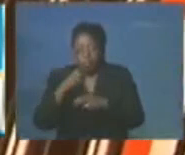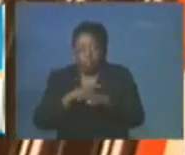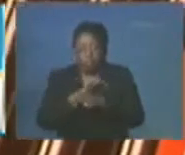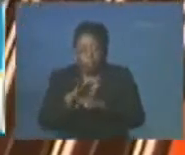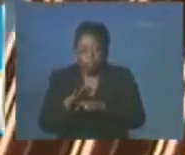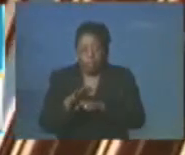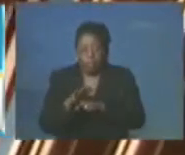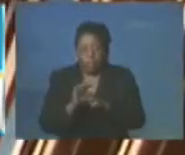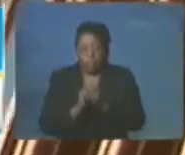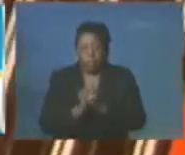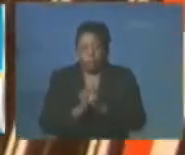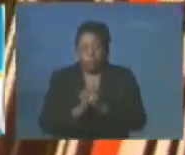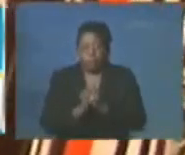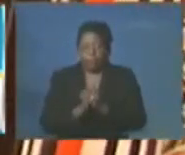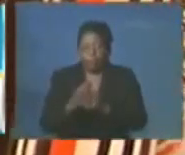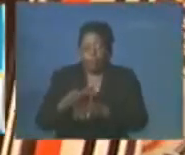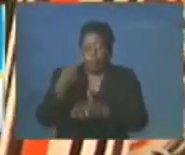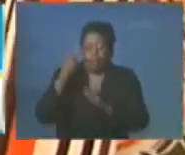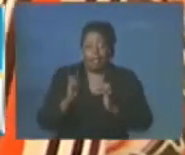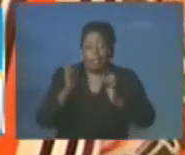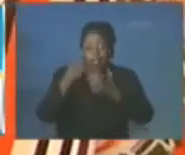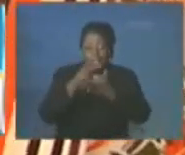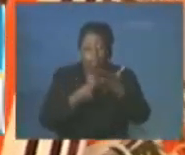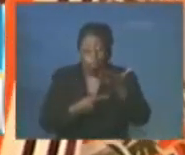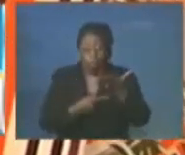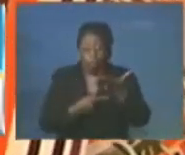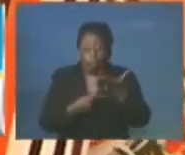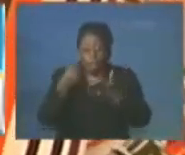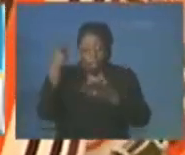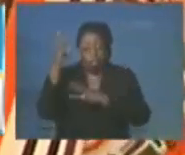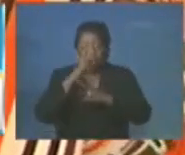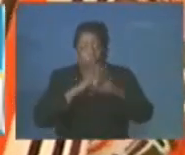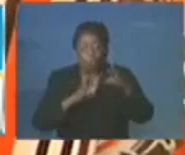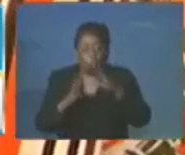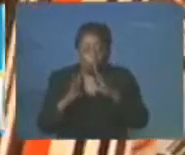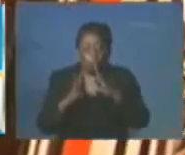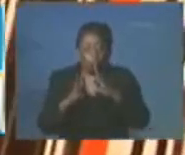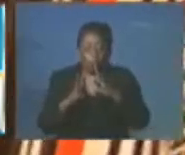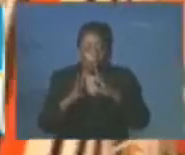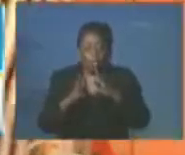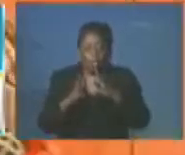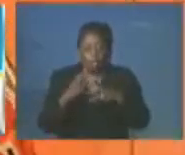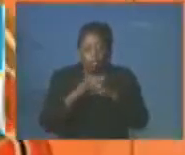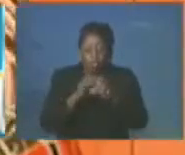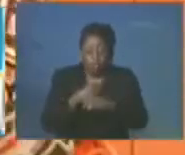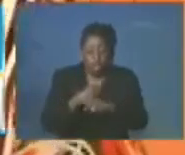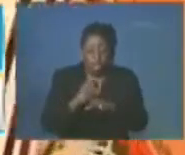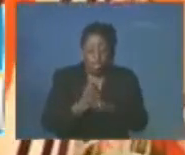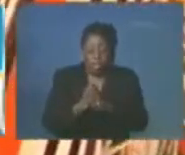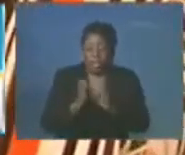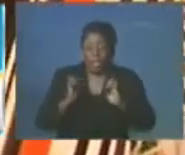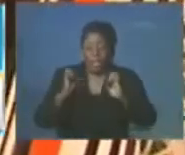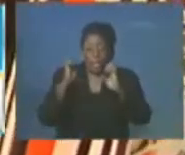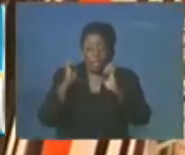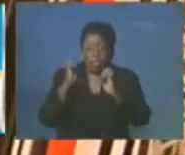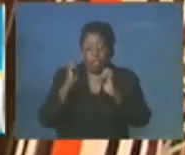out of COVID. High energy prices. As far as Ukraine seems, the war in Ukraine is driving energy prices.